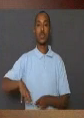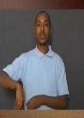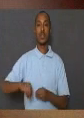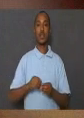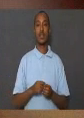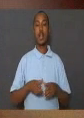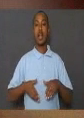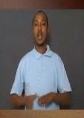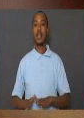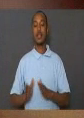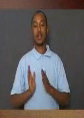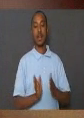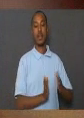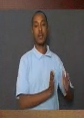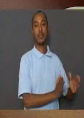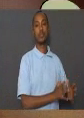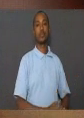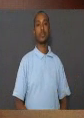Students, let's get ready.